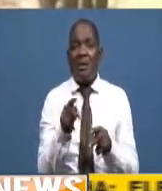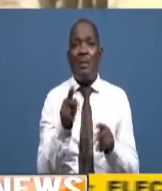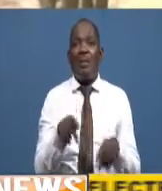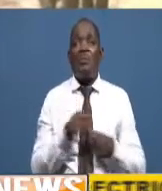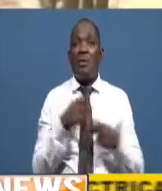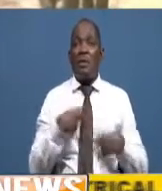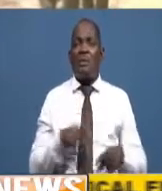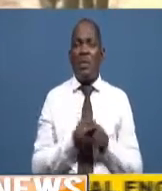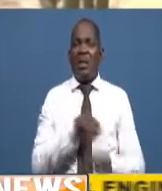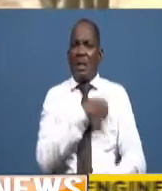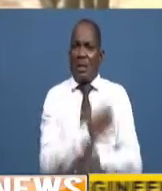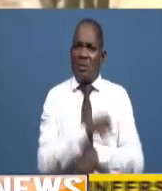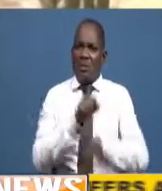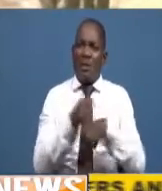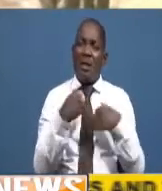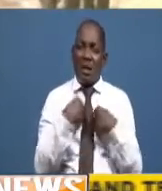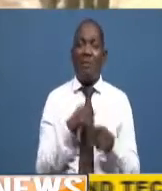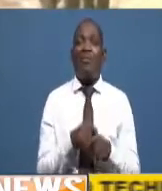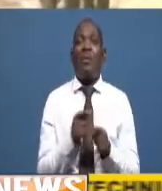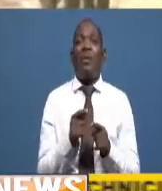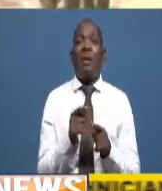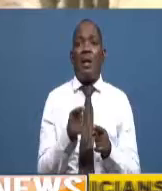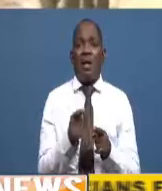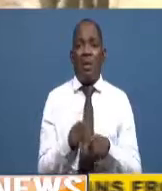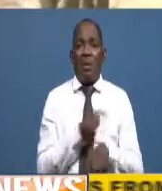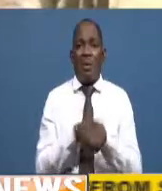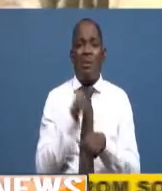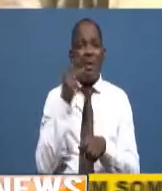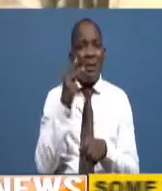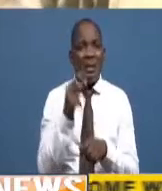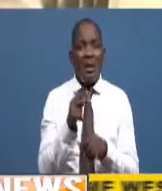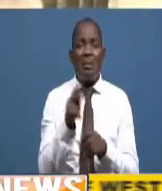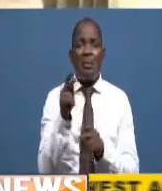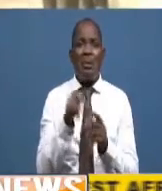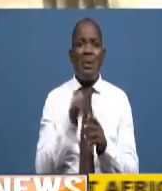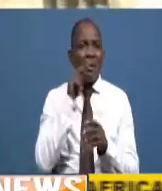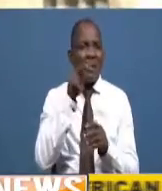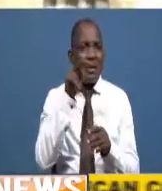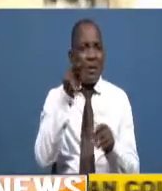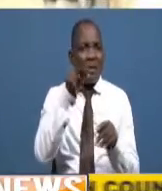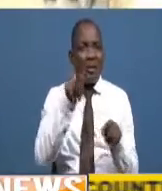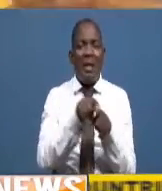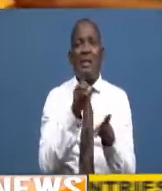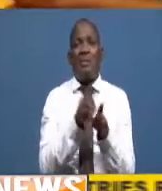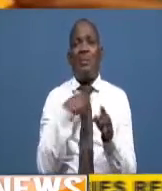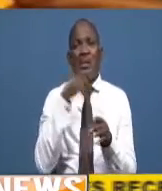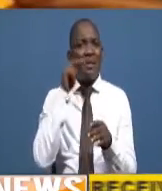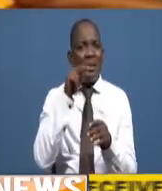because of the energy he comes with. So for the longest time, I didn't see him for his disability. I saw him for a very strong